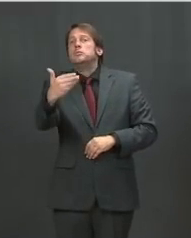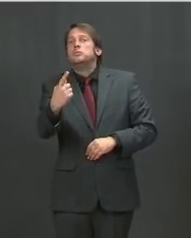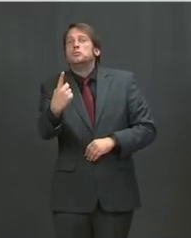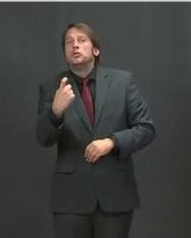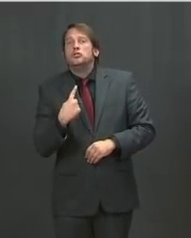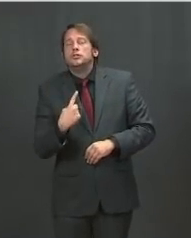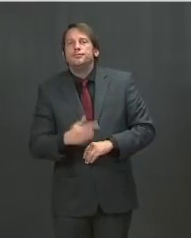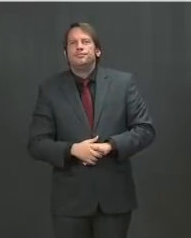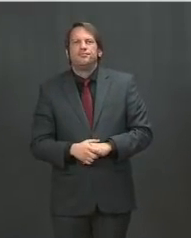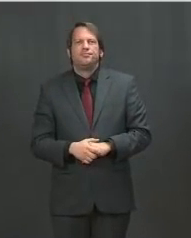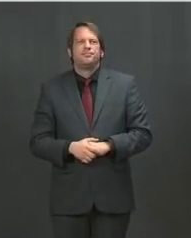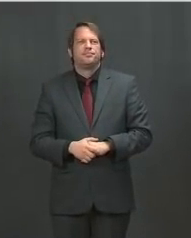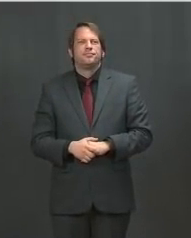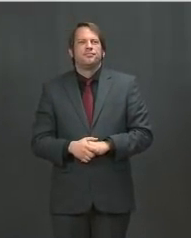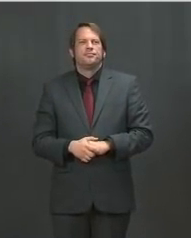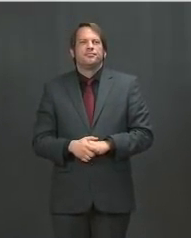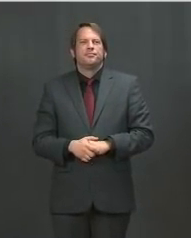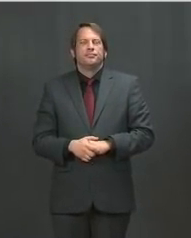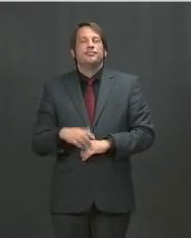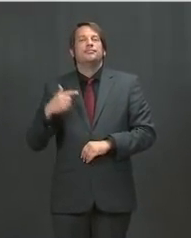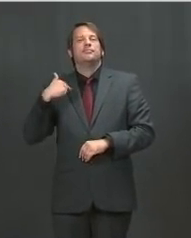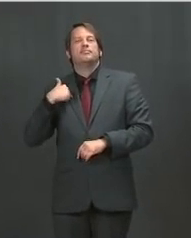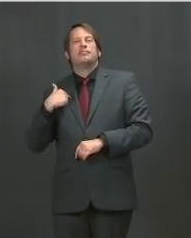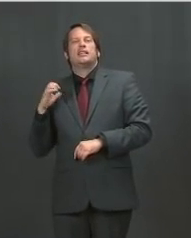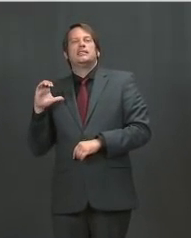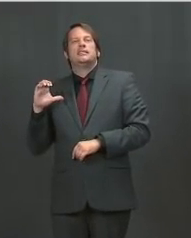Caitlin Collins at CNN.